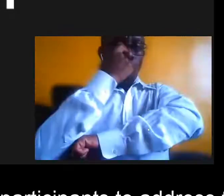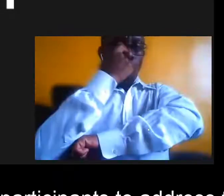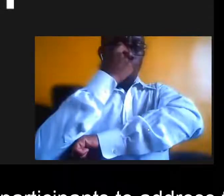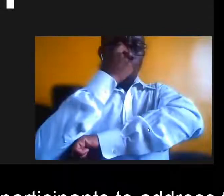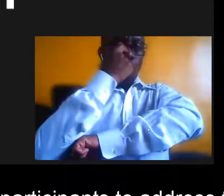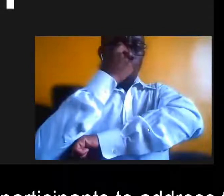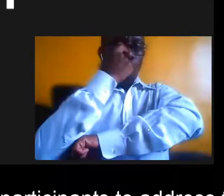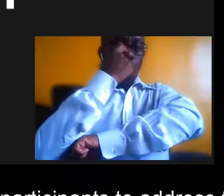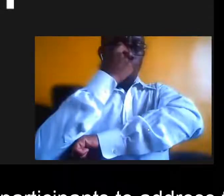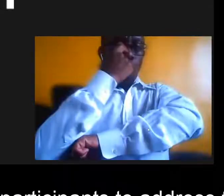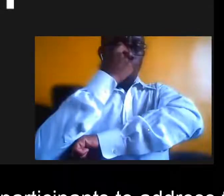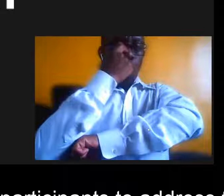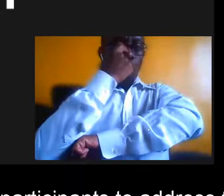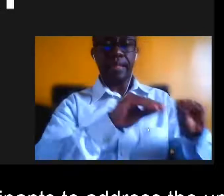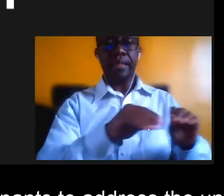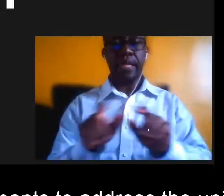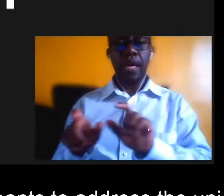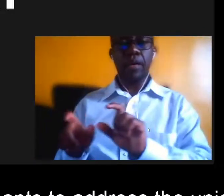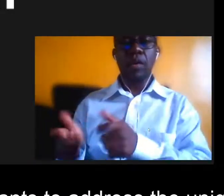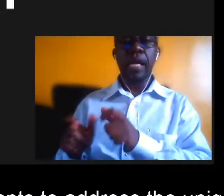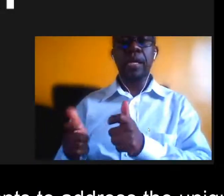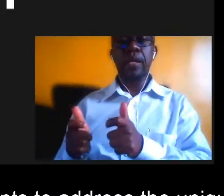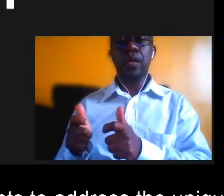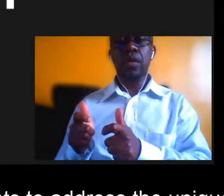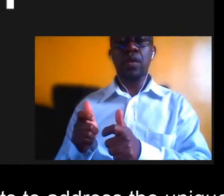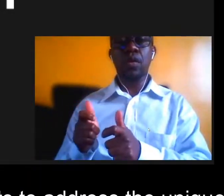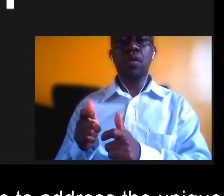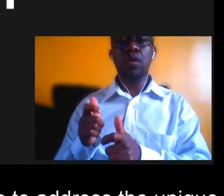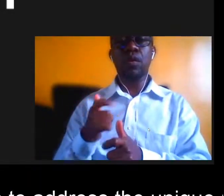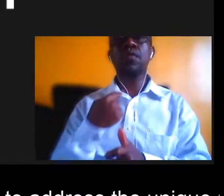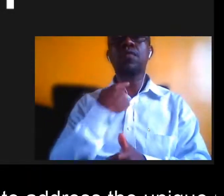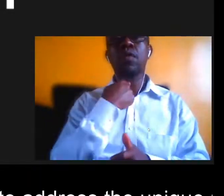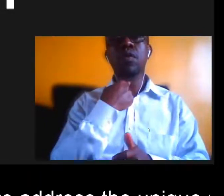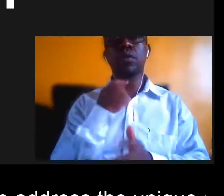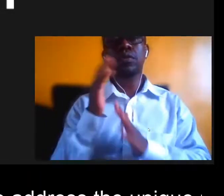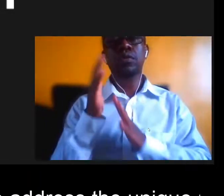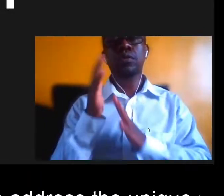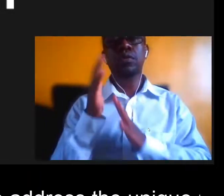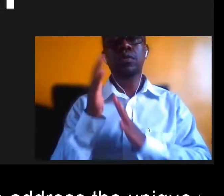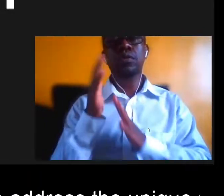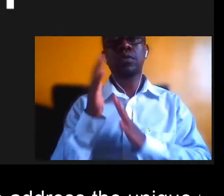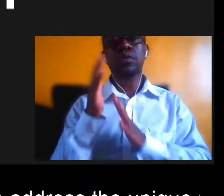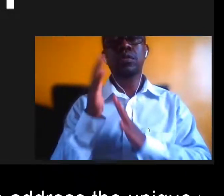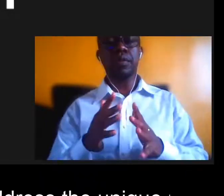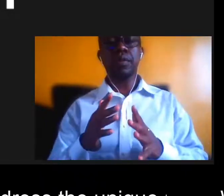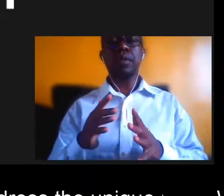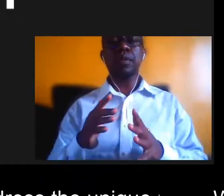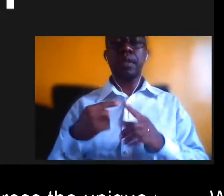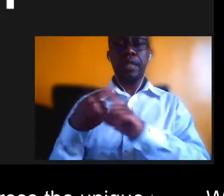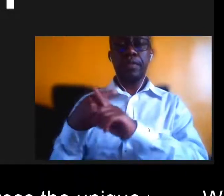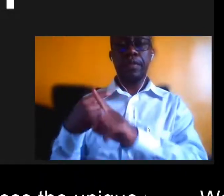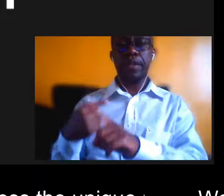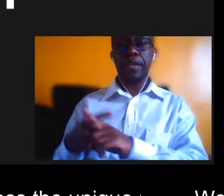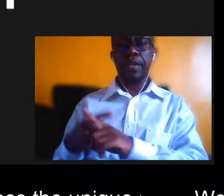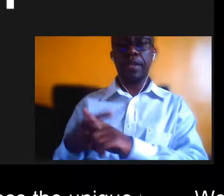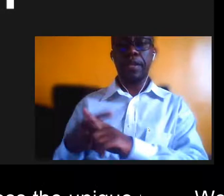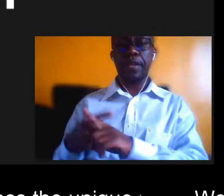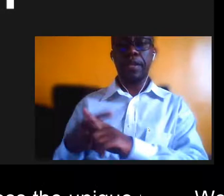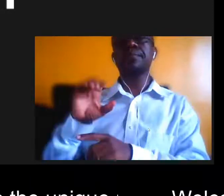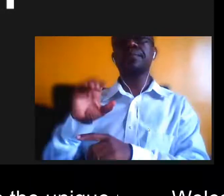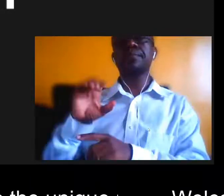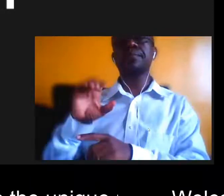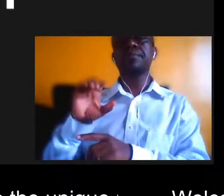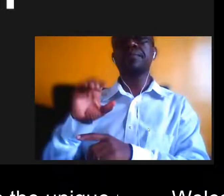radio, on TV. But radio, they use different channels, and also the programs